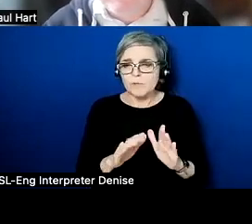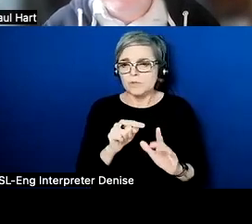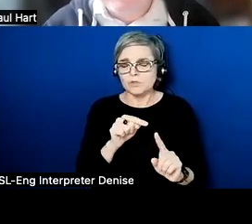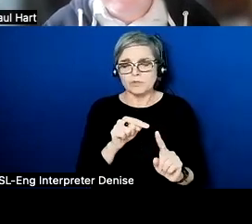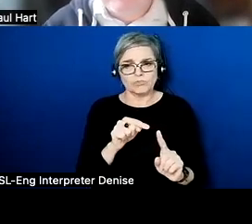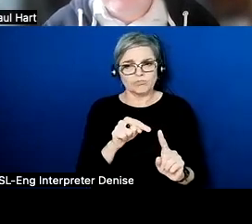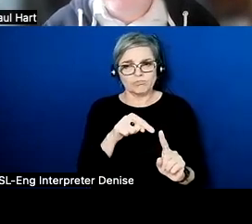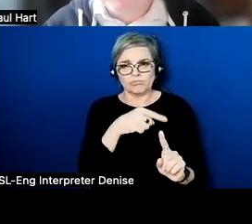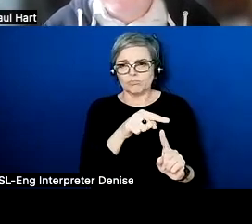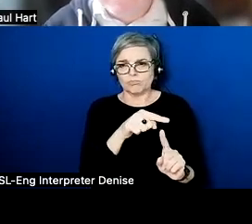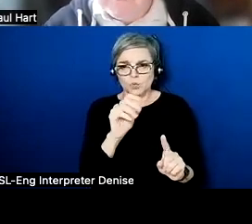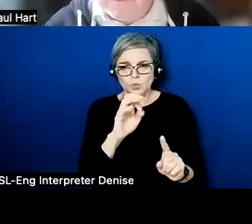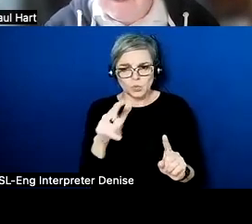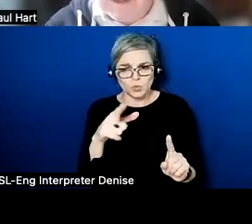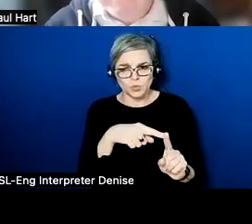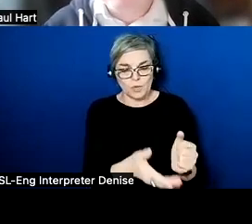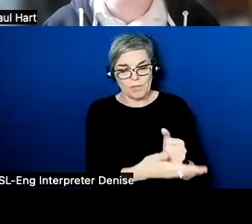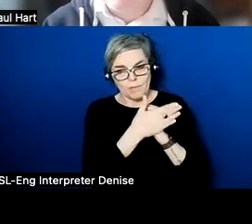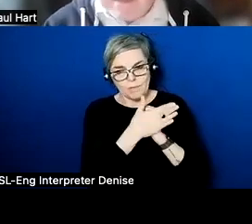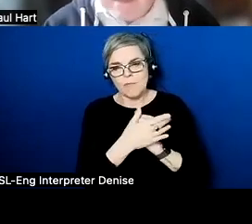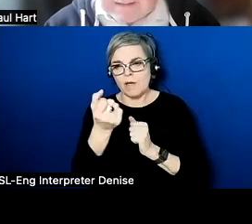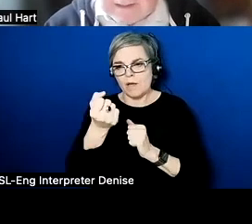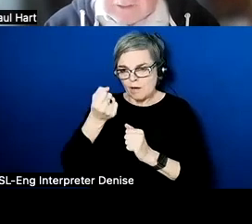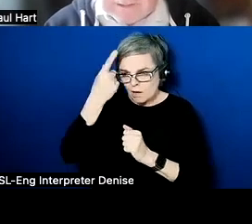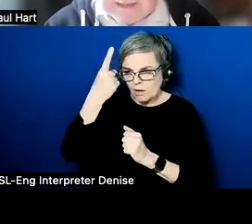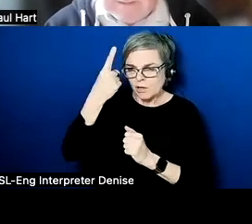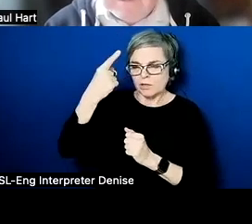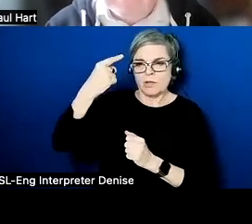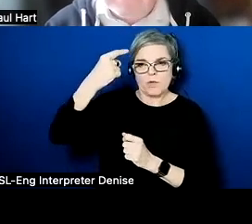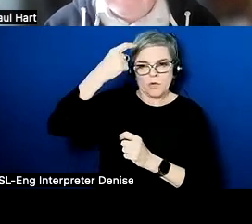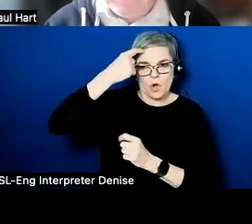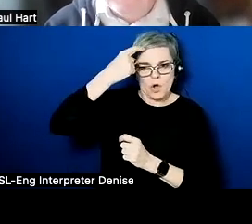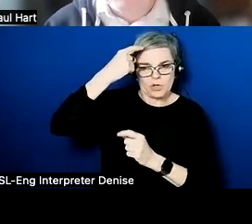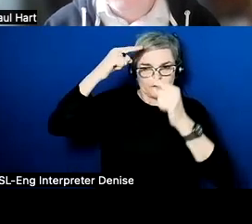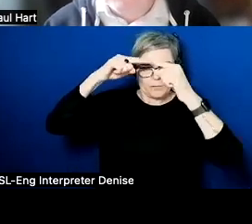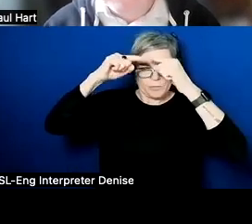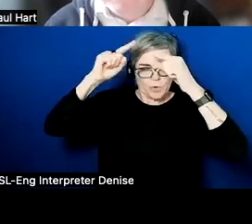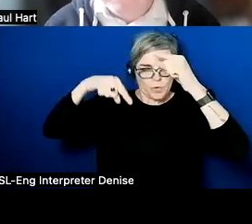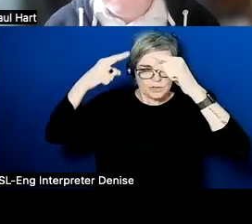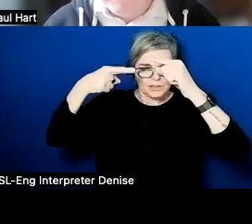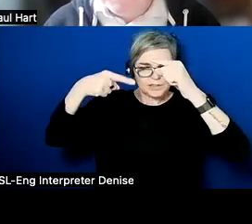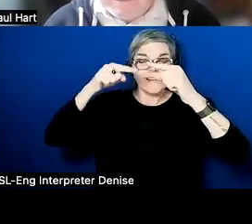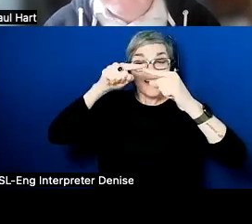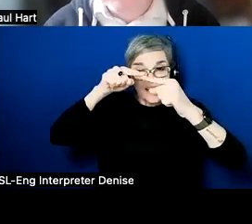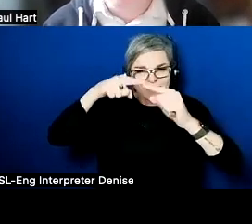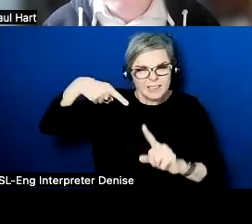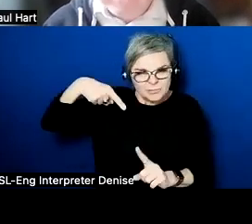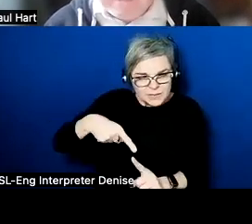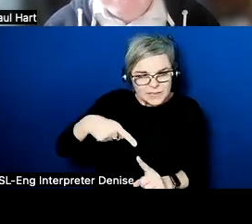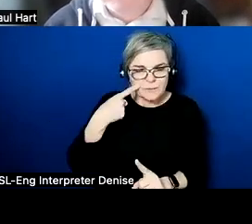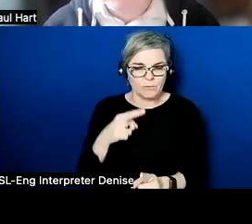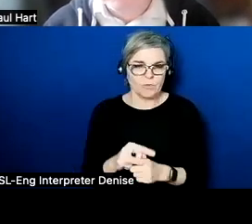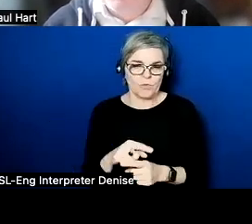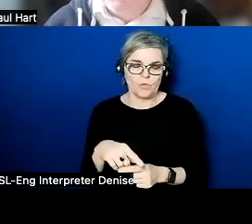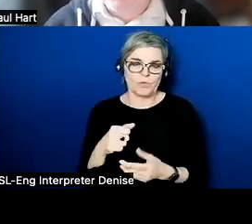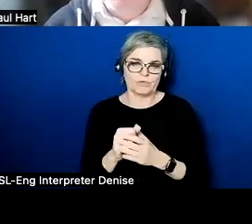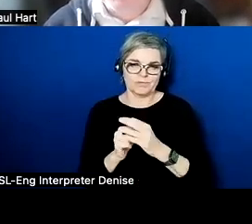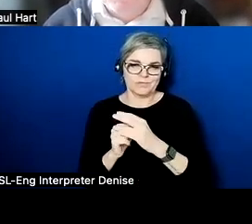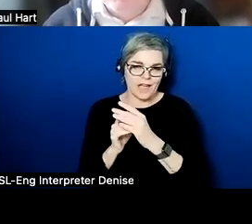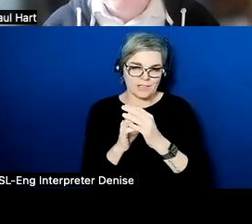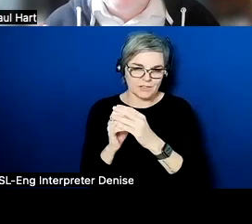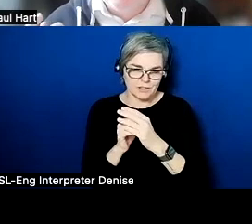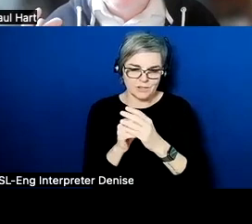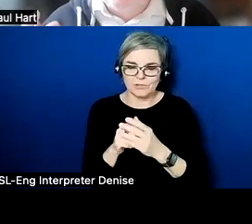really understanding what it looks like in the tactile modality, so that gestures and actions and